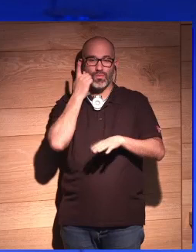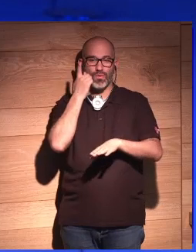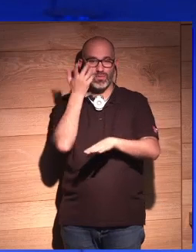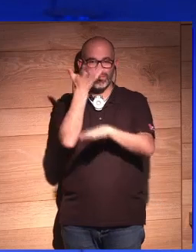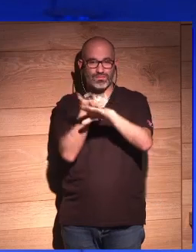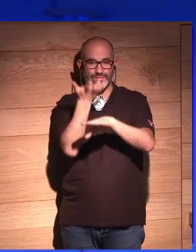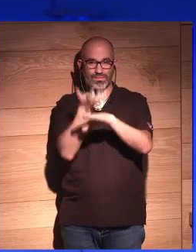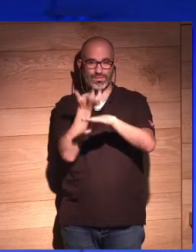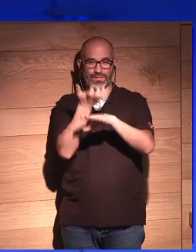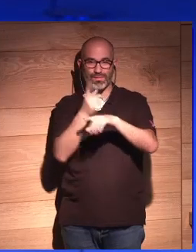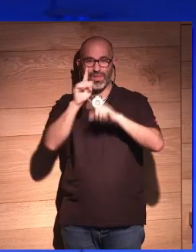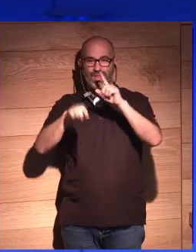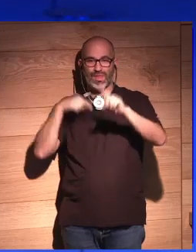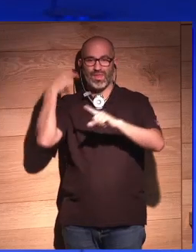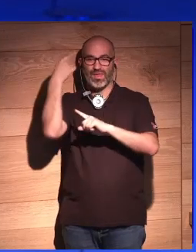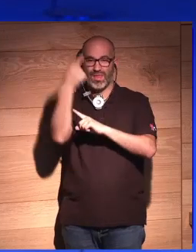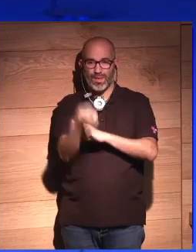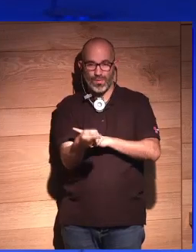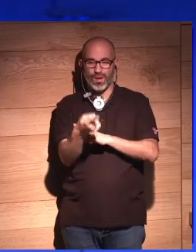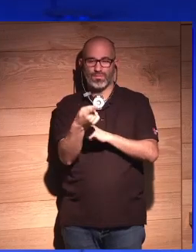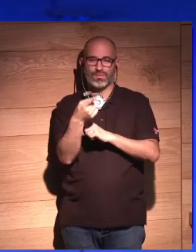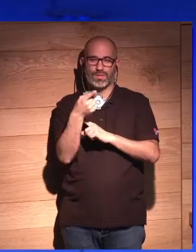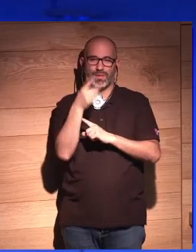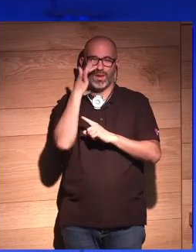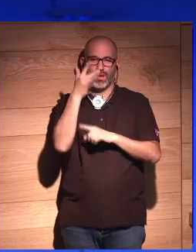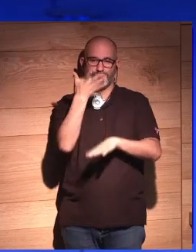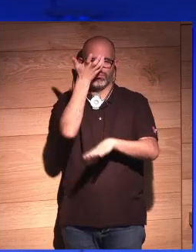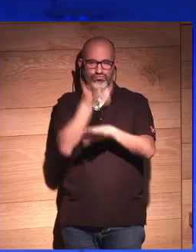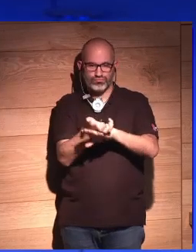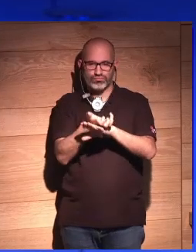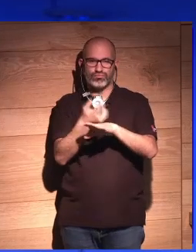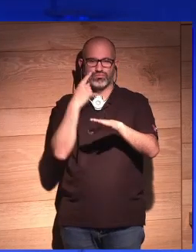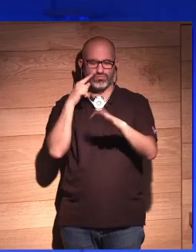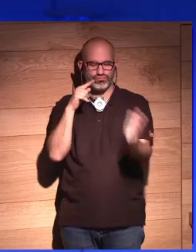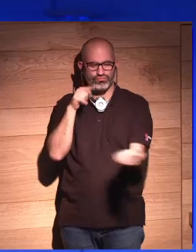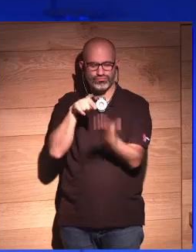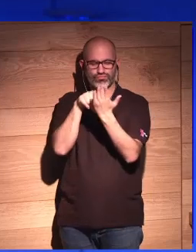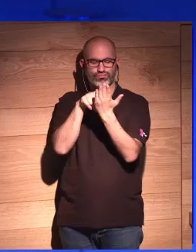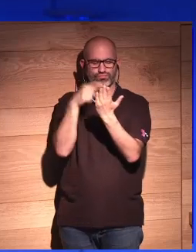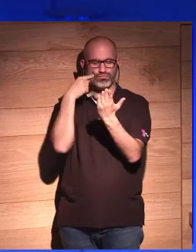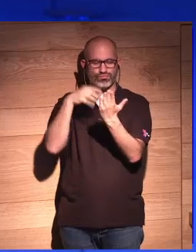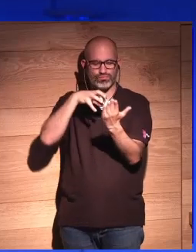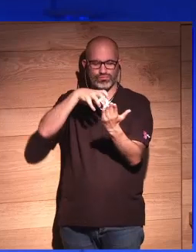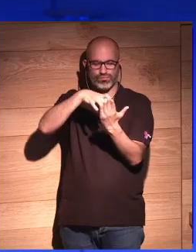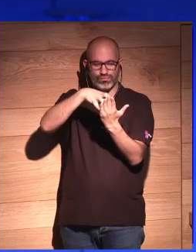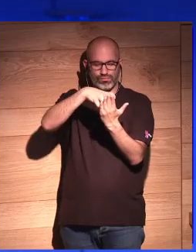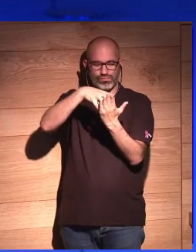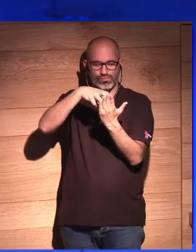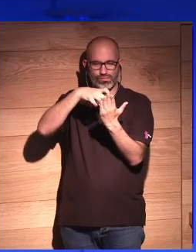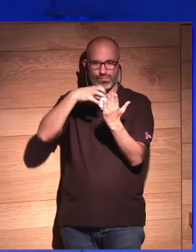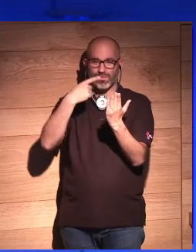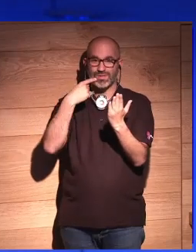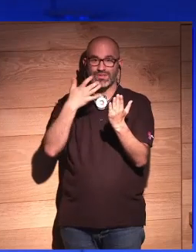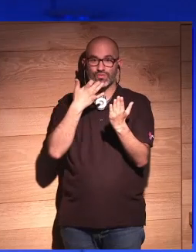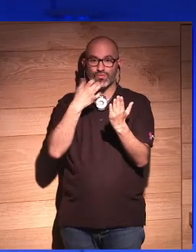virtual portal to the coral hotspots, and it was connected to live data streaming from those hotspots, and it connected you. It was really